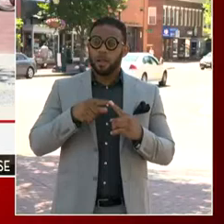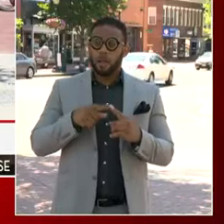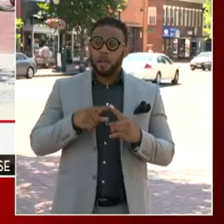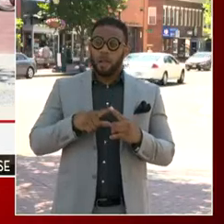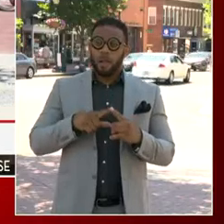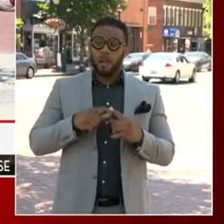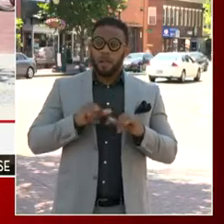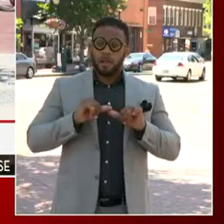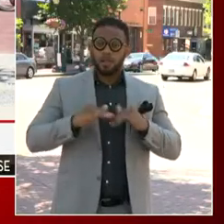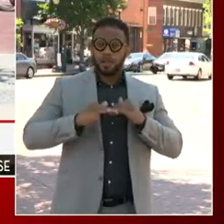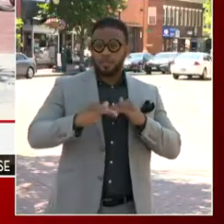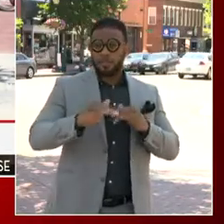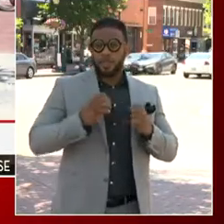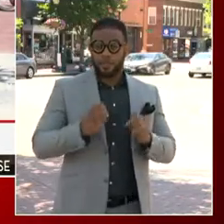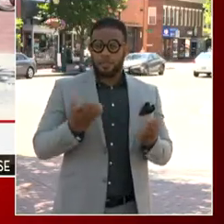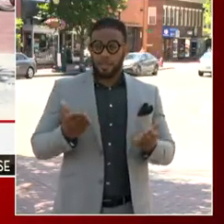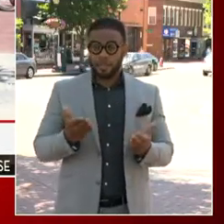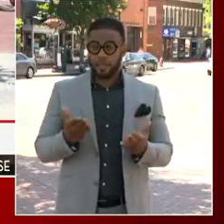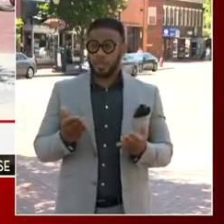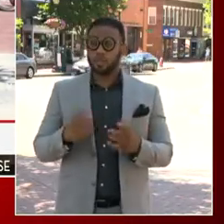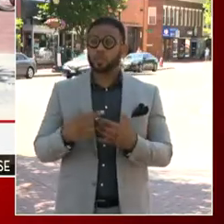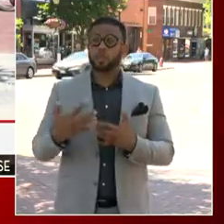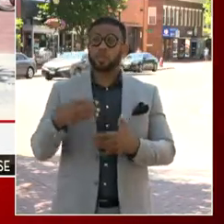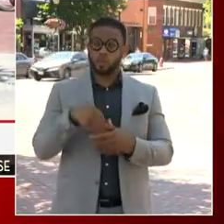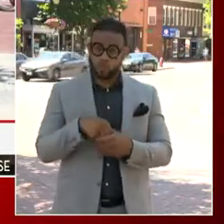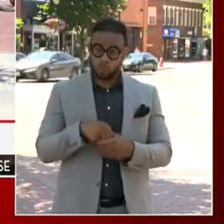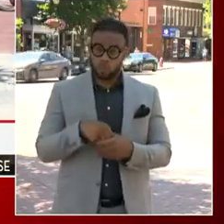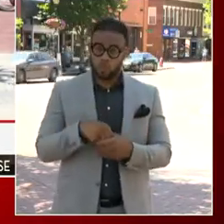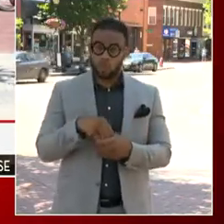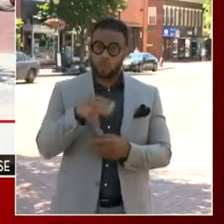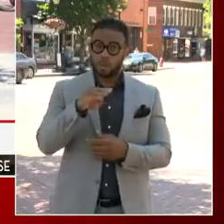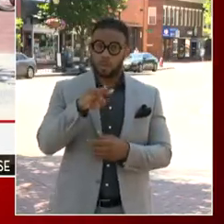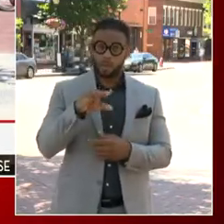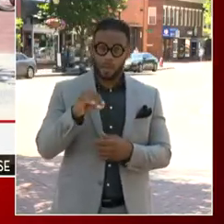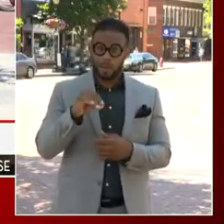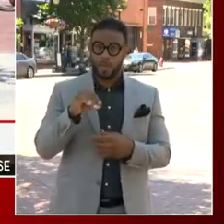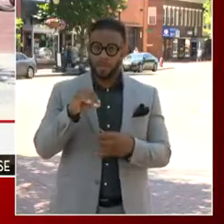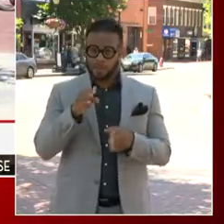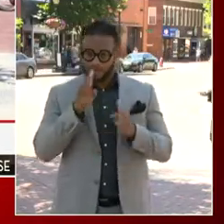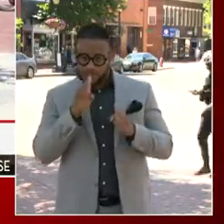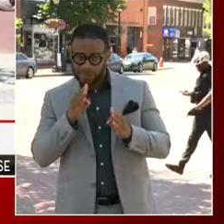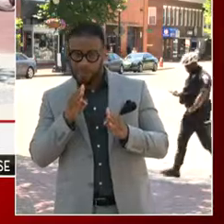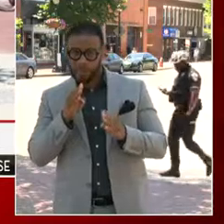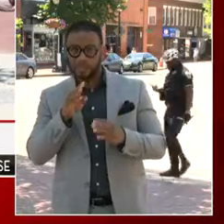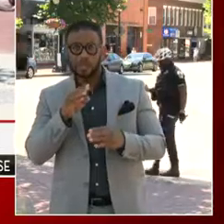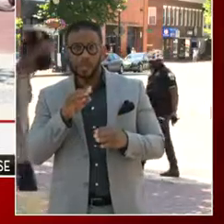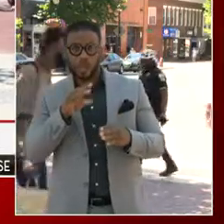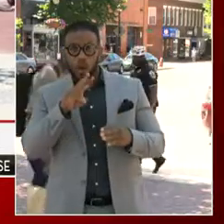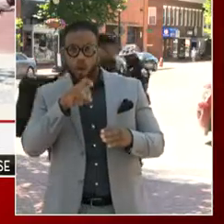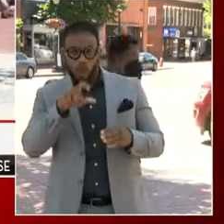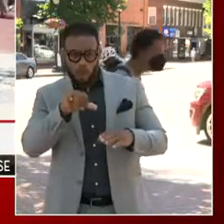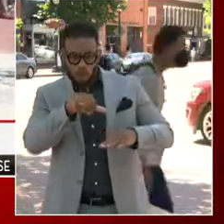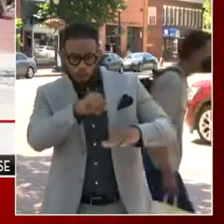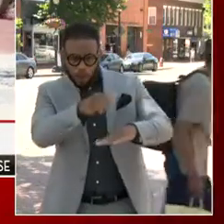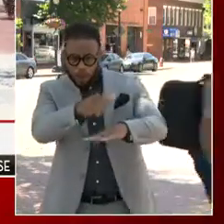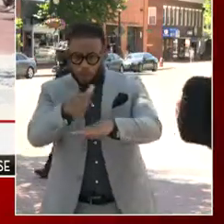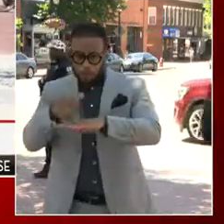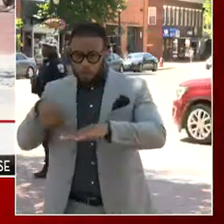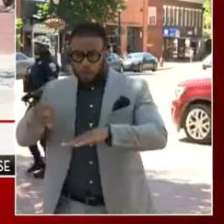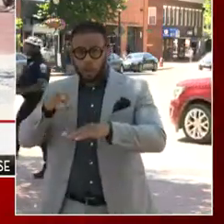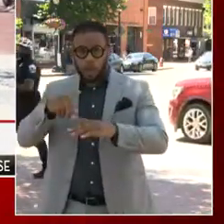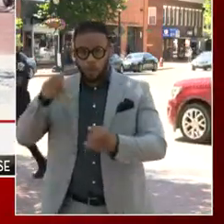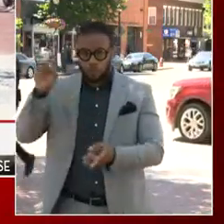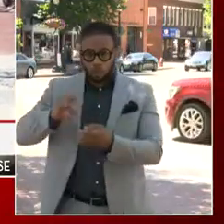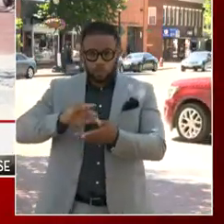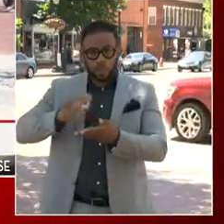our sustainability efforts here, to include bioretention swells strategically placed throughout the park to